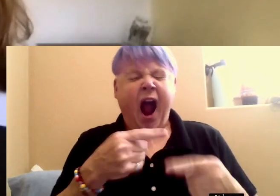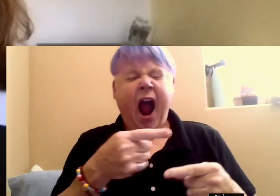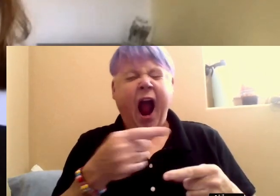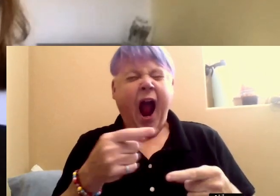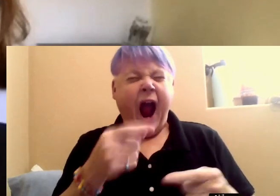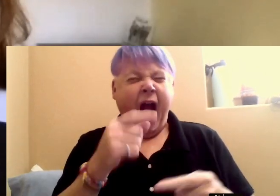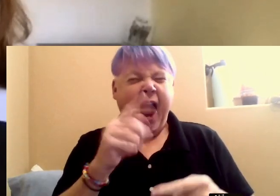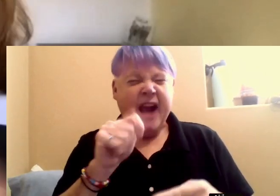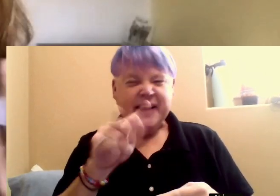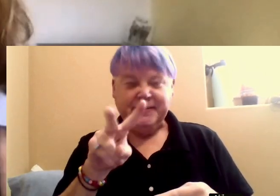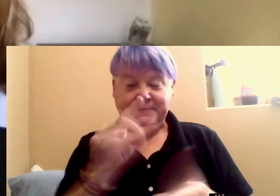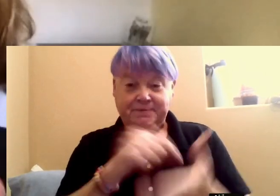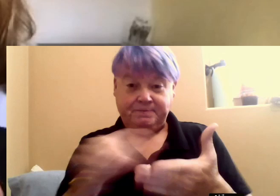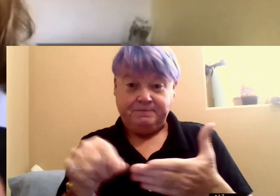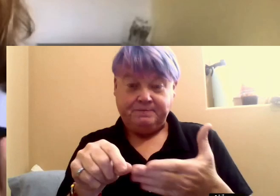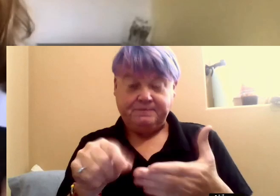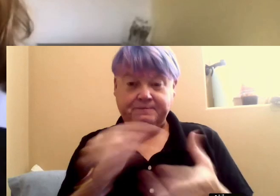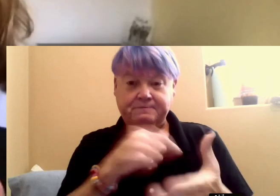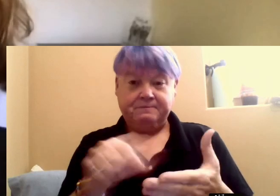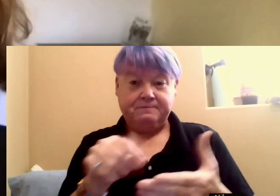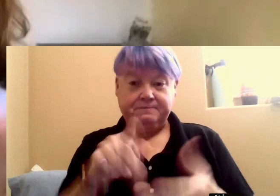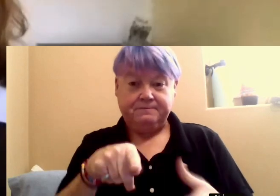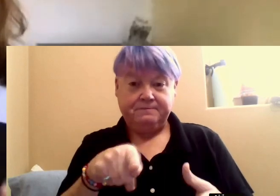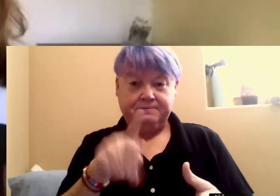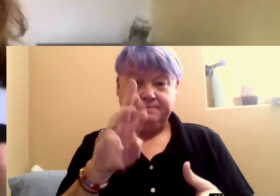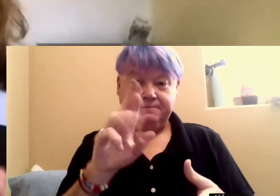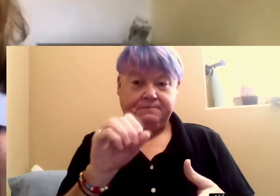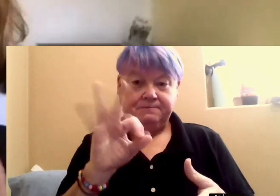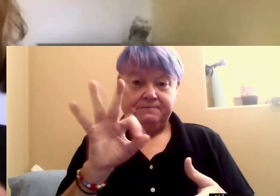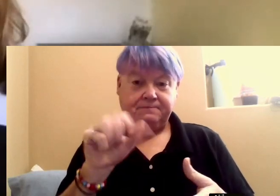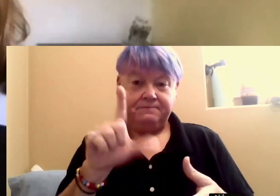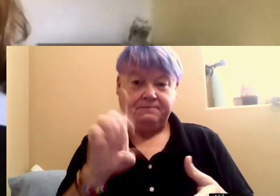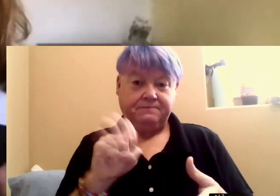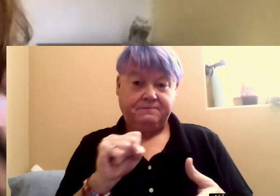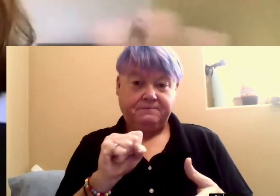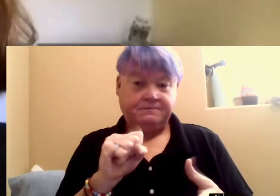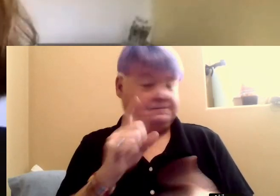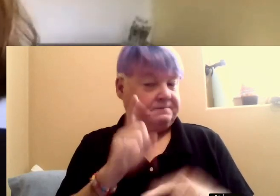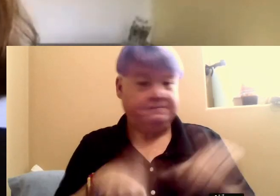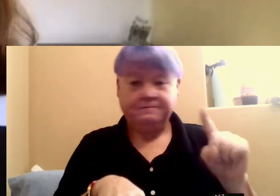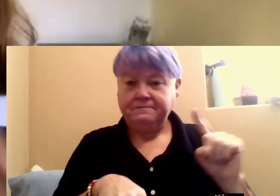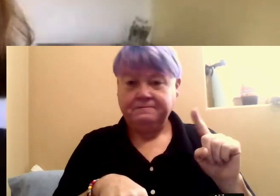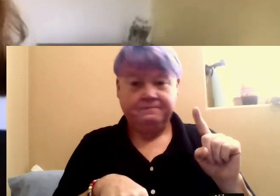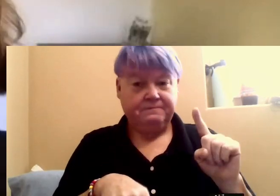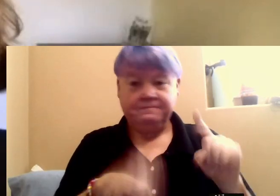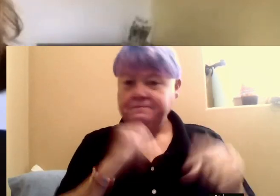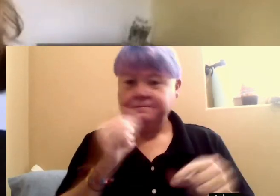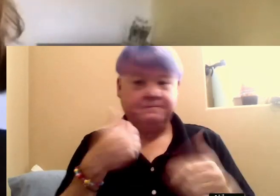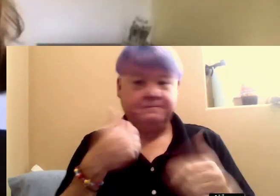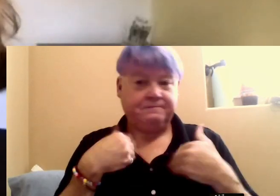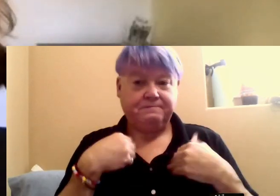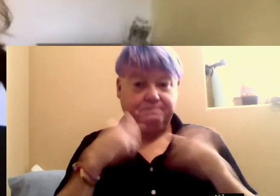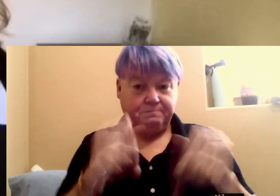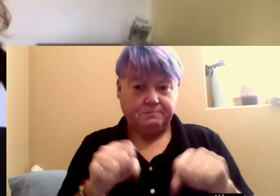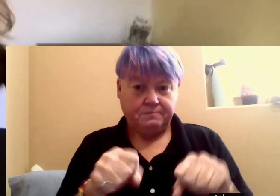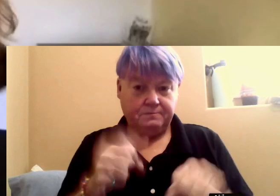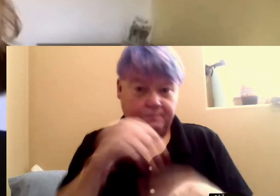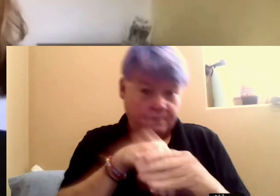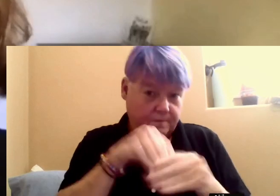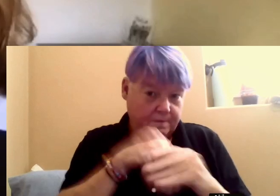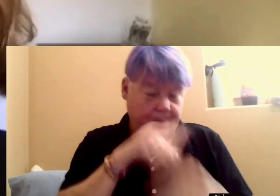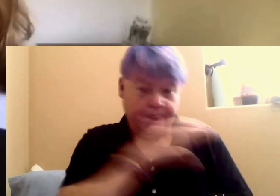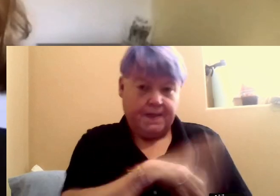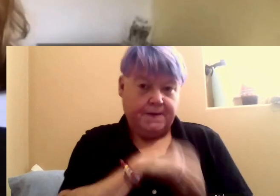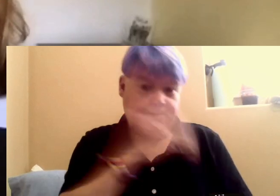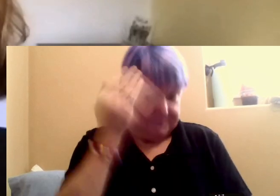I wrote profiles because, you don't have the ability to be inside a character's head